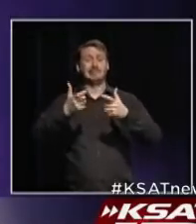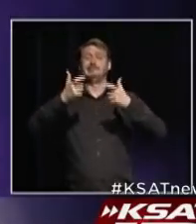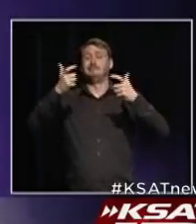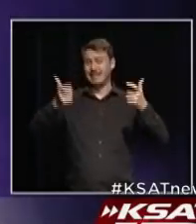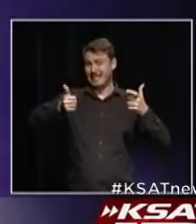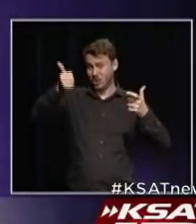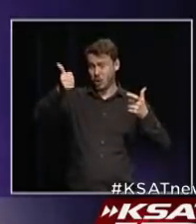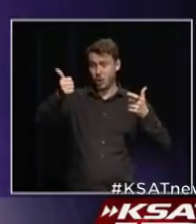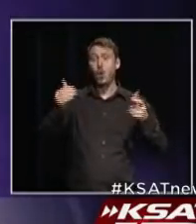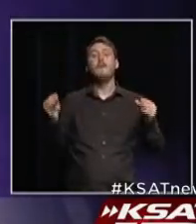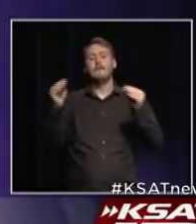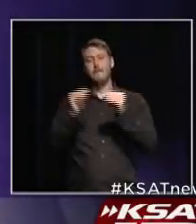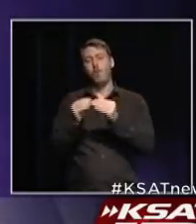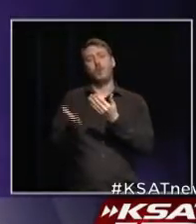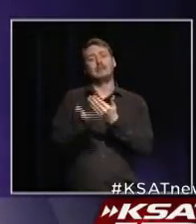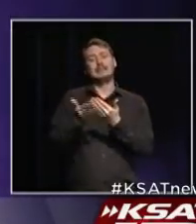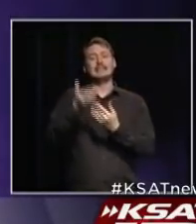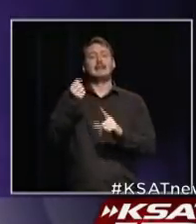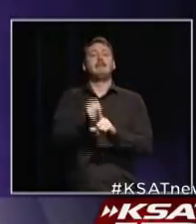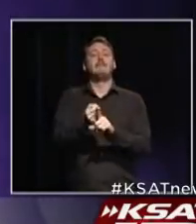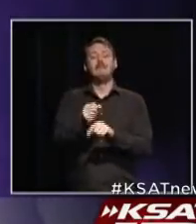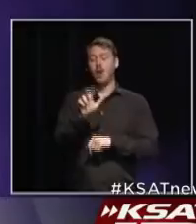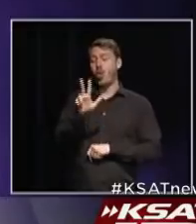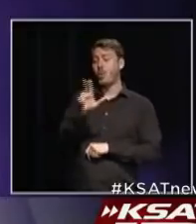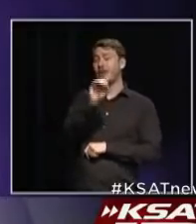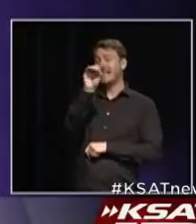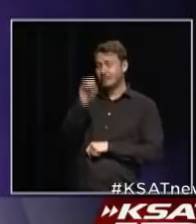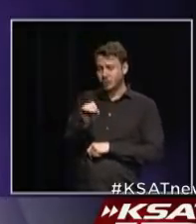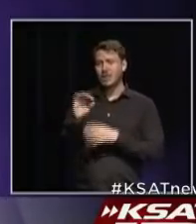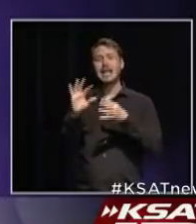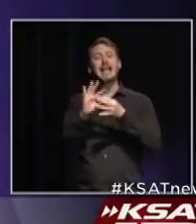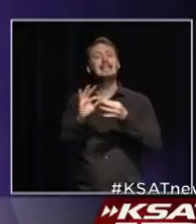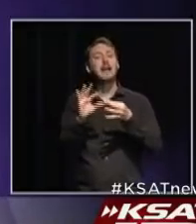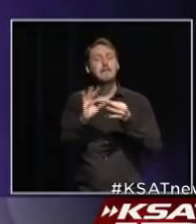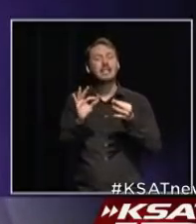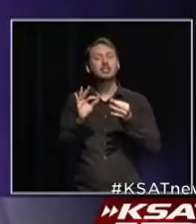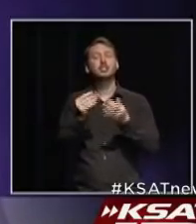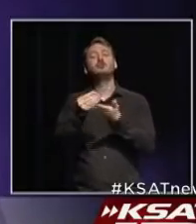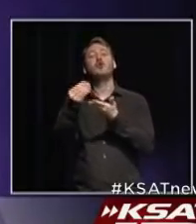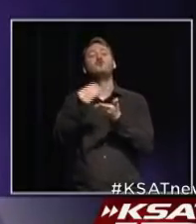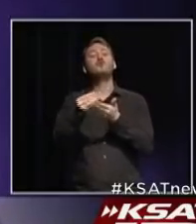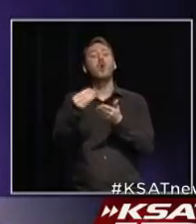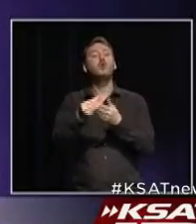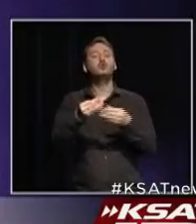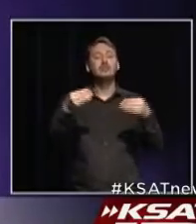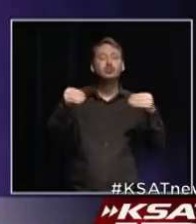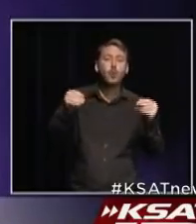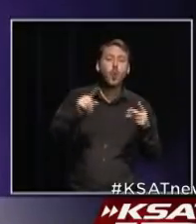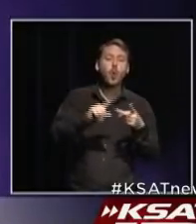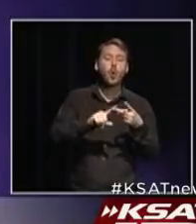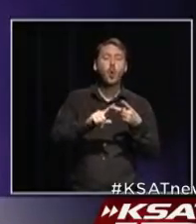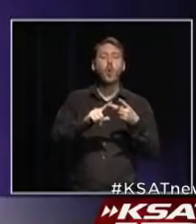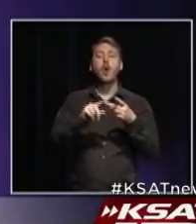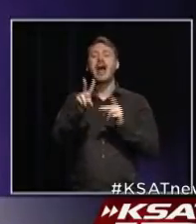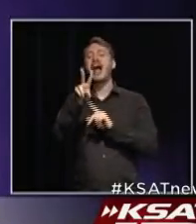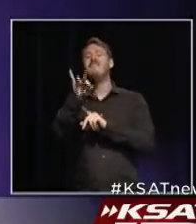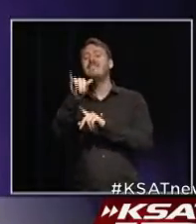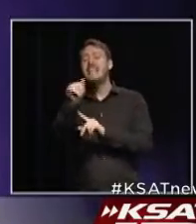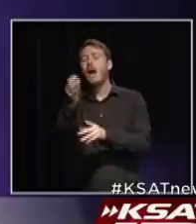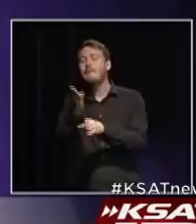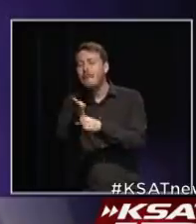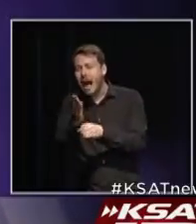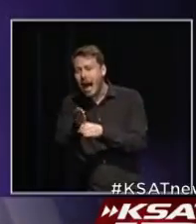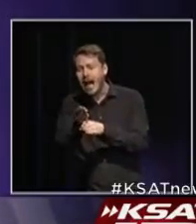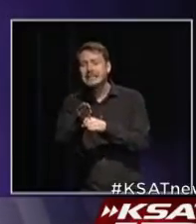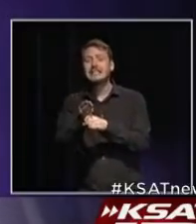Only 3% mentioned being in a grocery store or a public or shared transit. Another